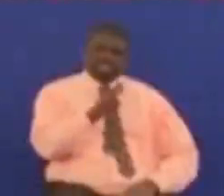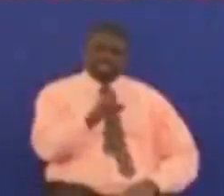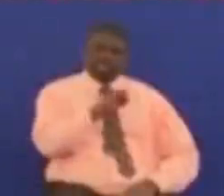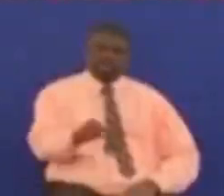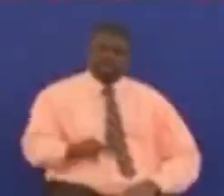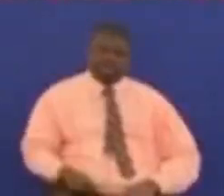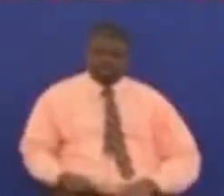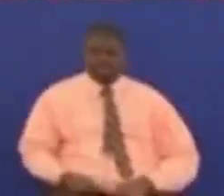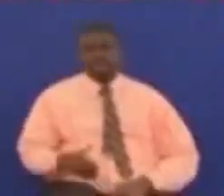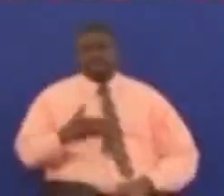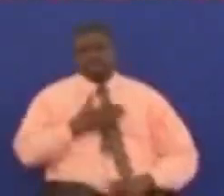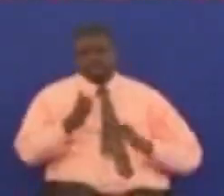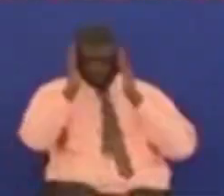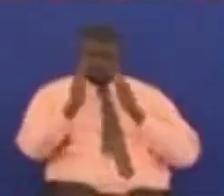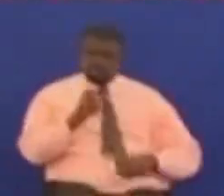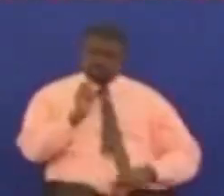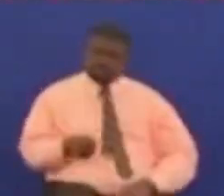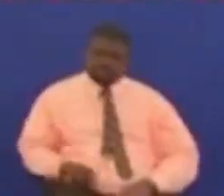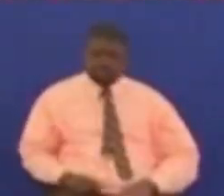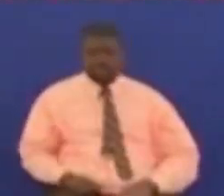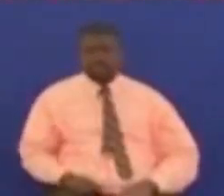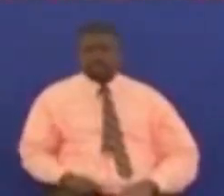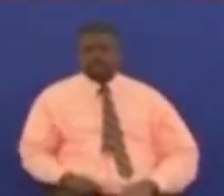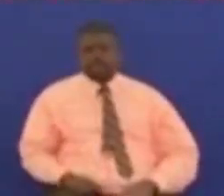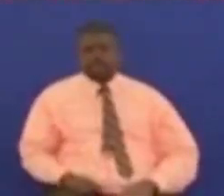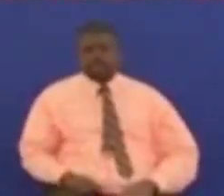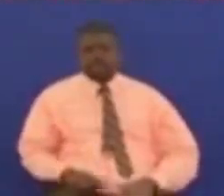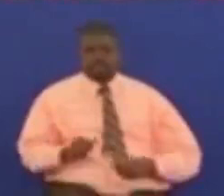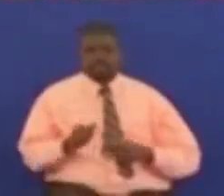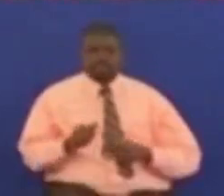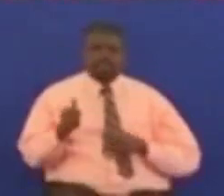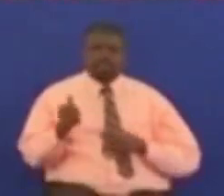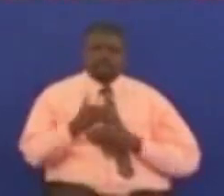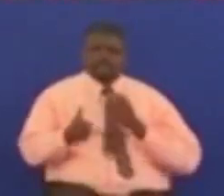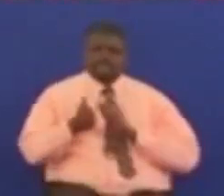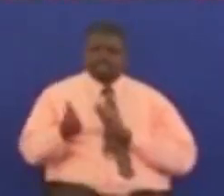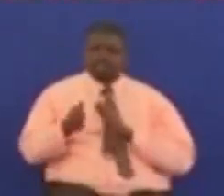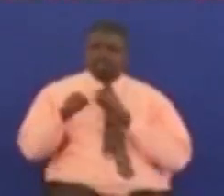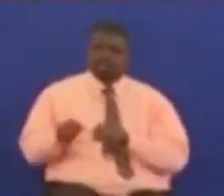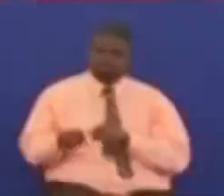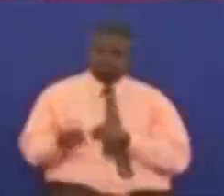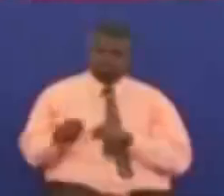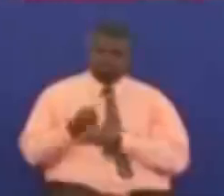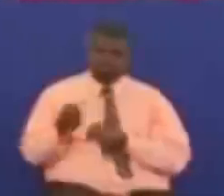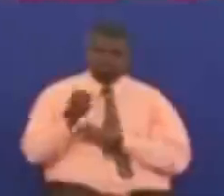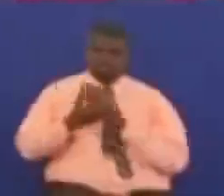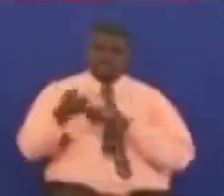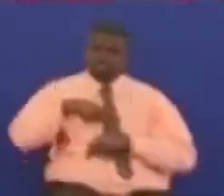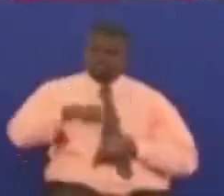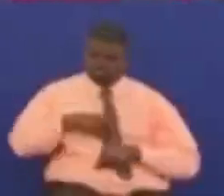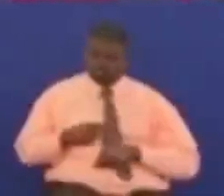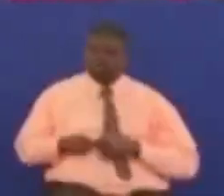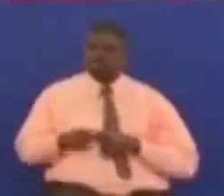Thank you, Honorable Speaker. One amongst our interests as a country is to promote Swahili language to be spoken in